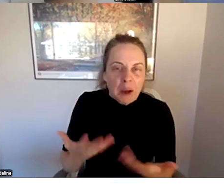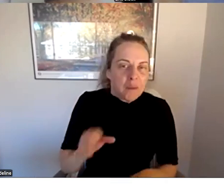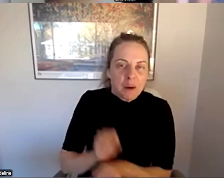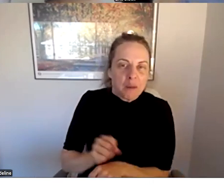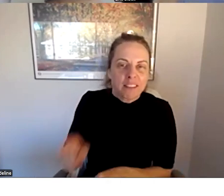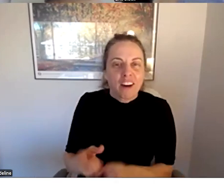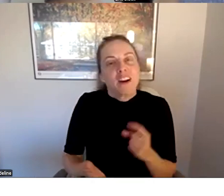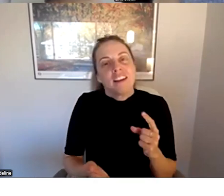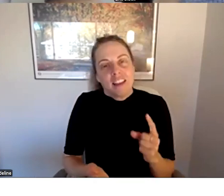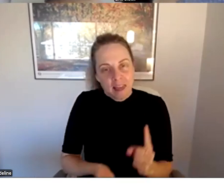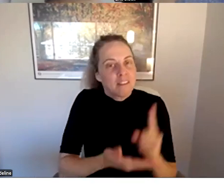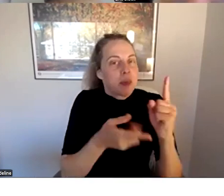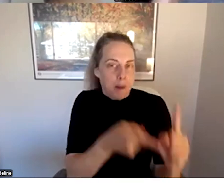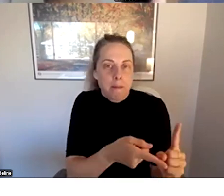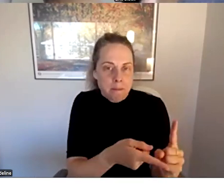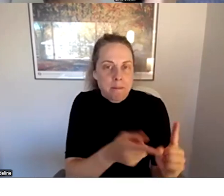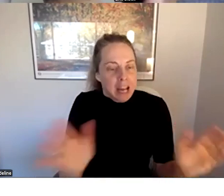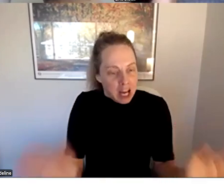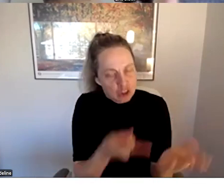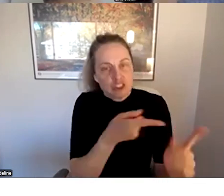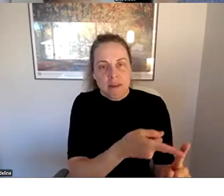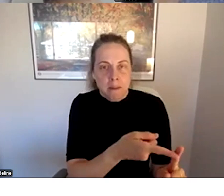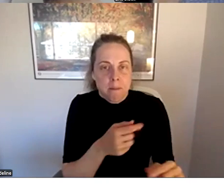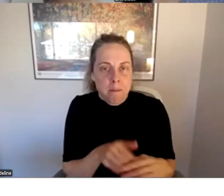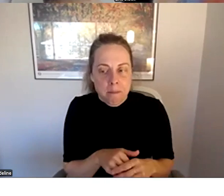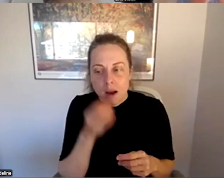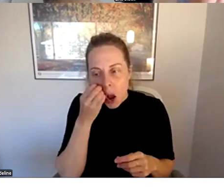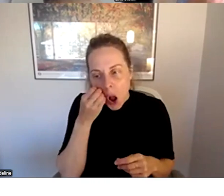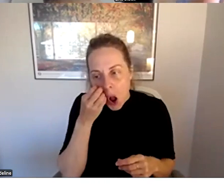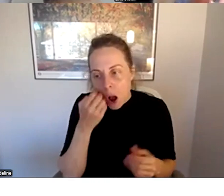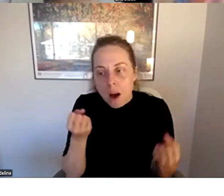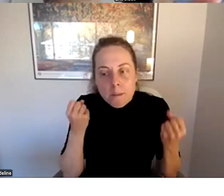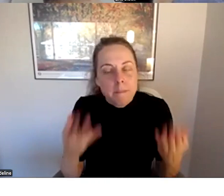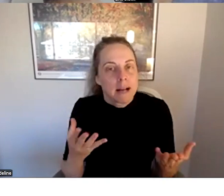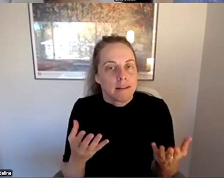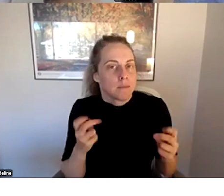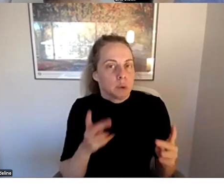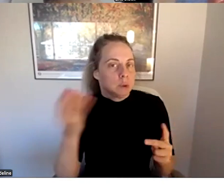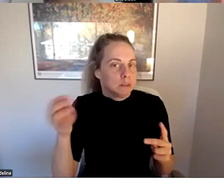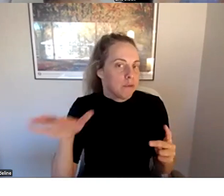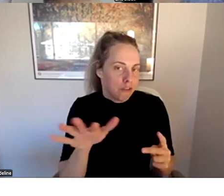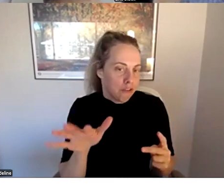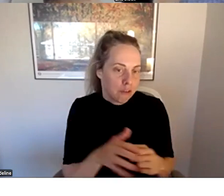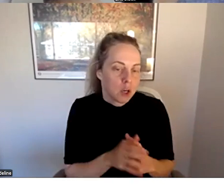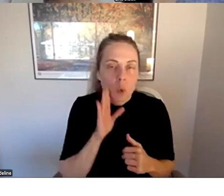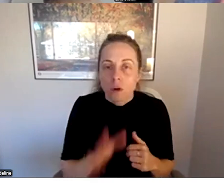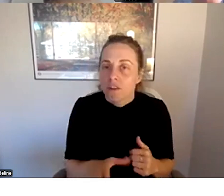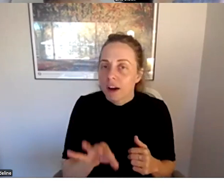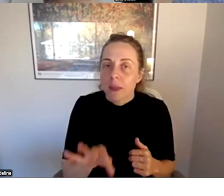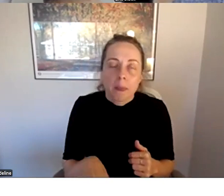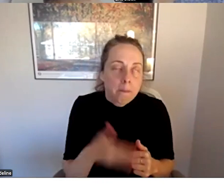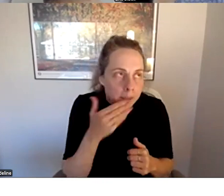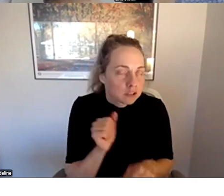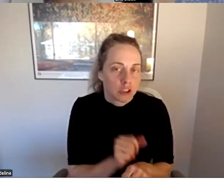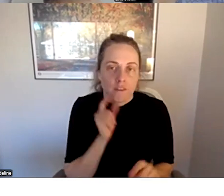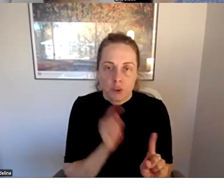up, encourage them that there are so many opportunities out there, and you'll find the best one for you that'll give you what